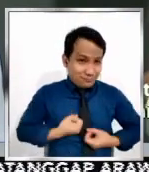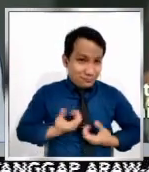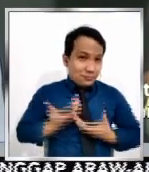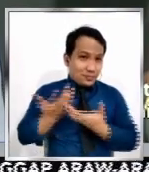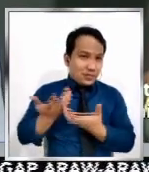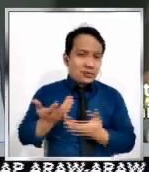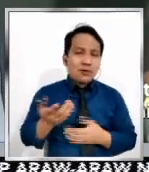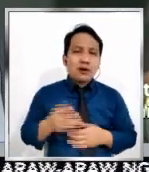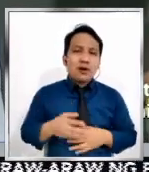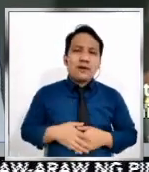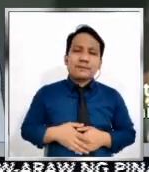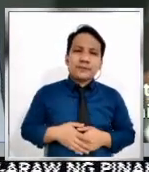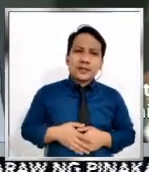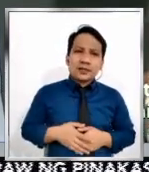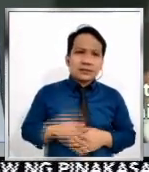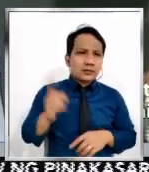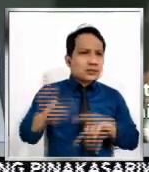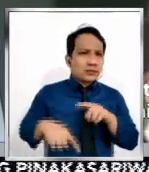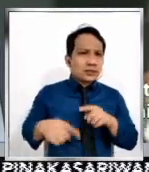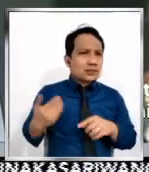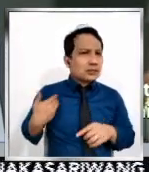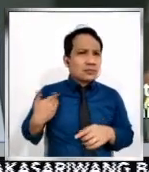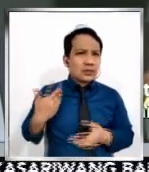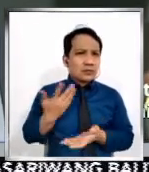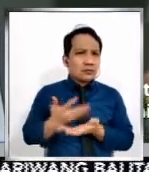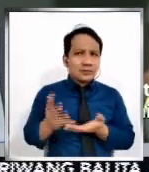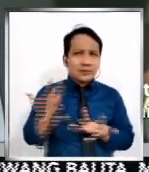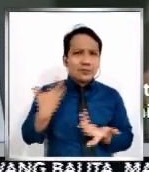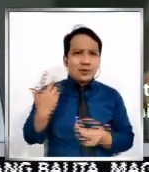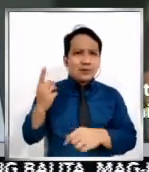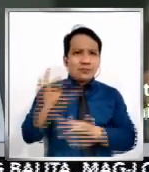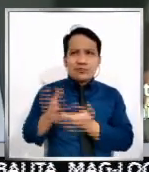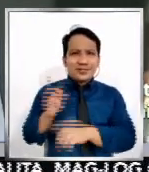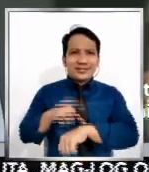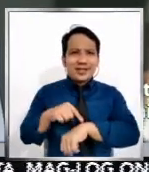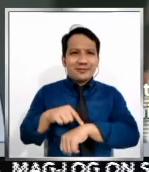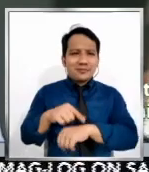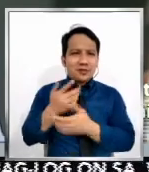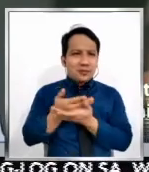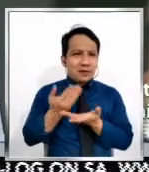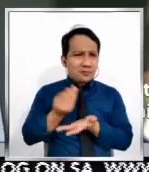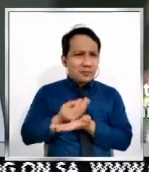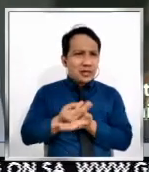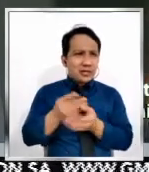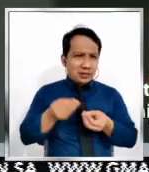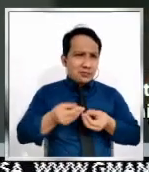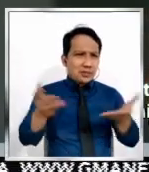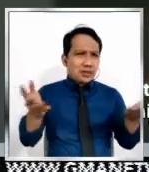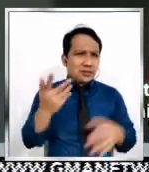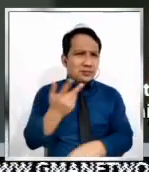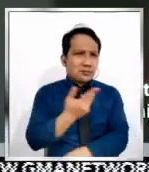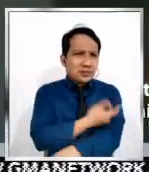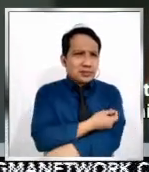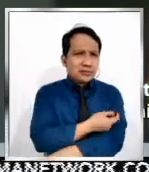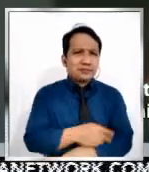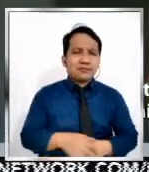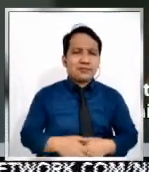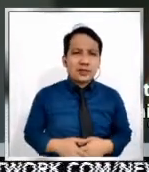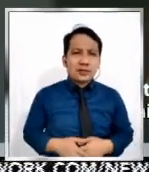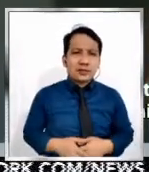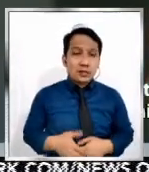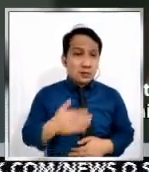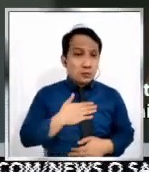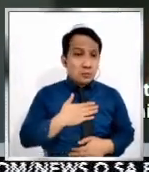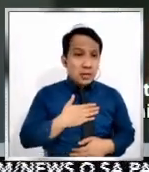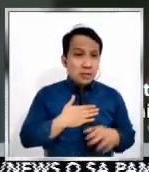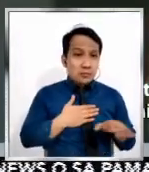we cannot afford to waste time or resources in the distribution of these vaccines. To my fellow